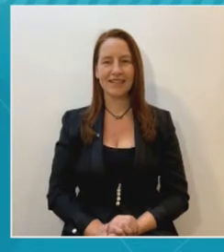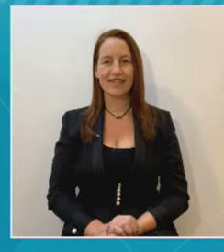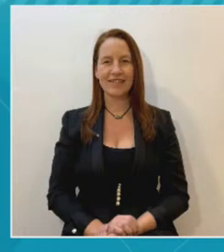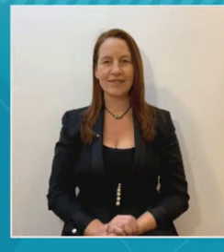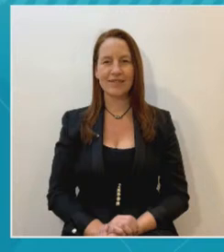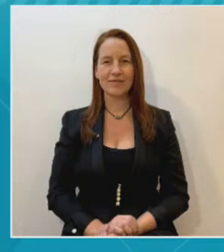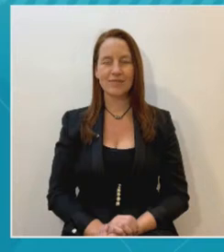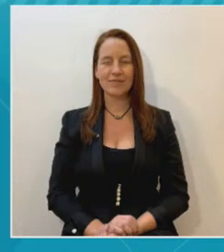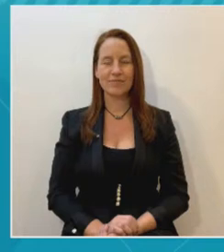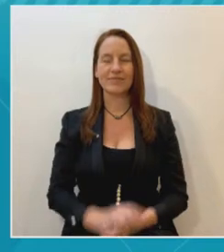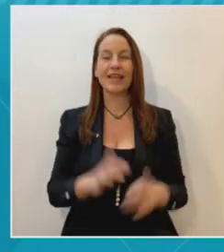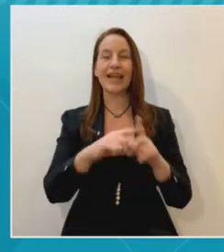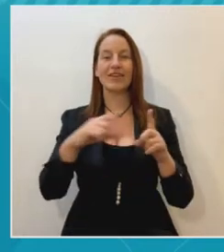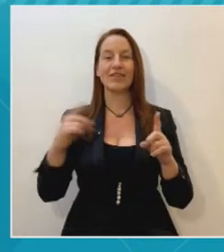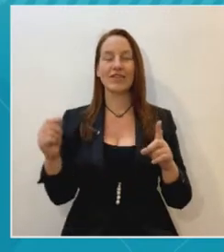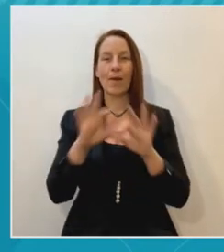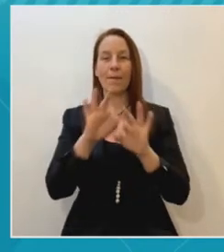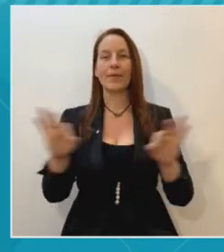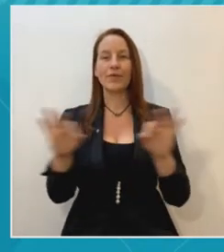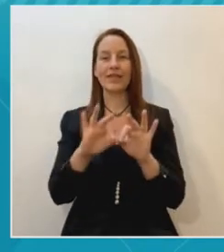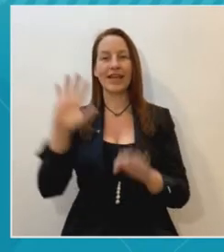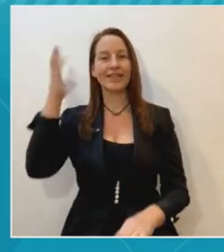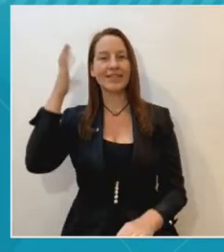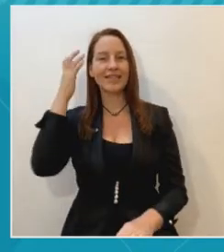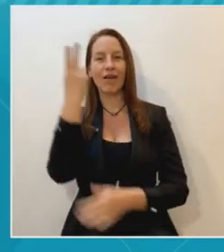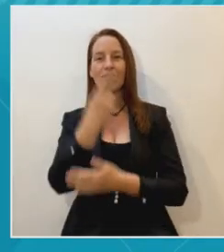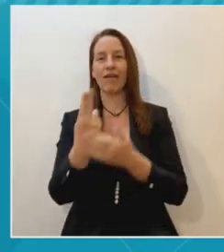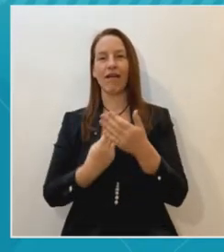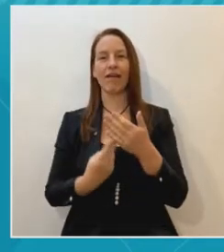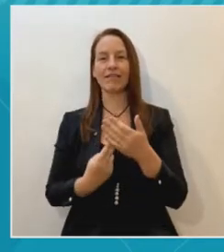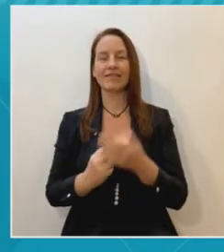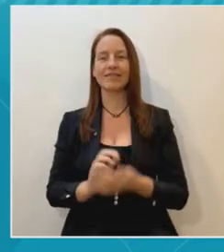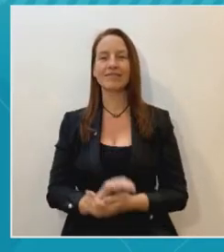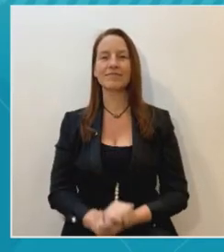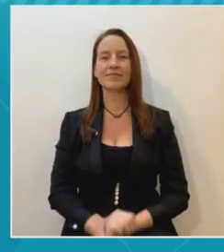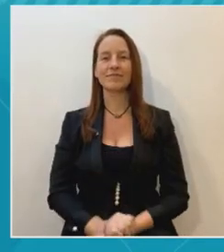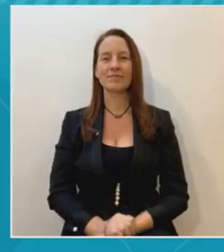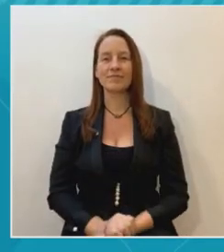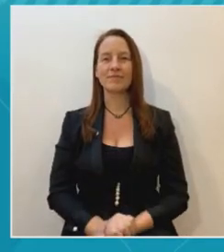Digital Music and Sound Arts. Amanda Brooks.